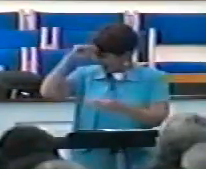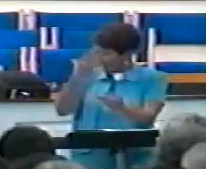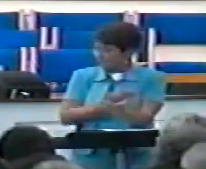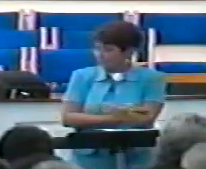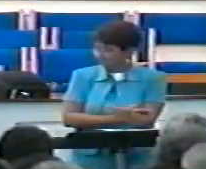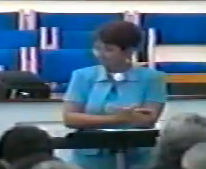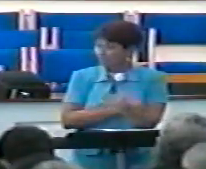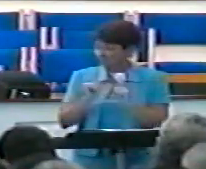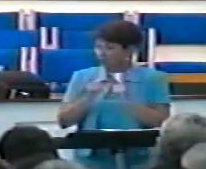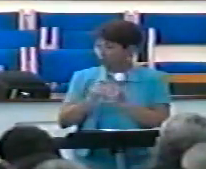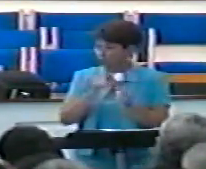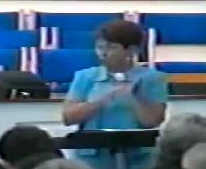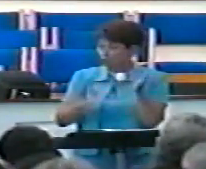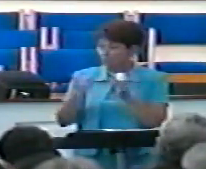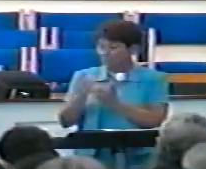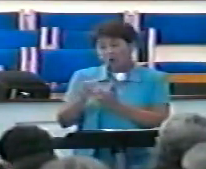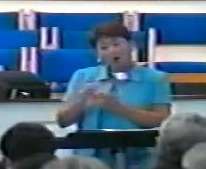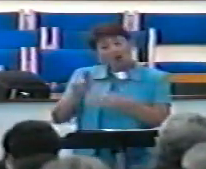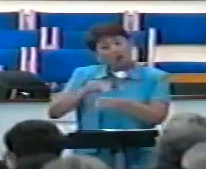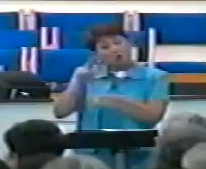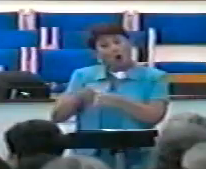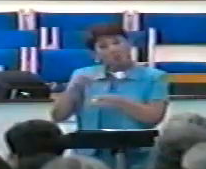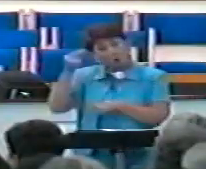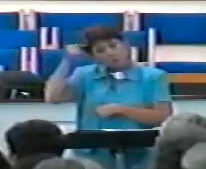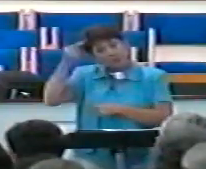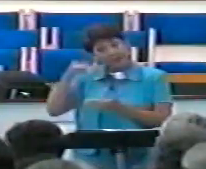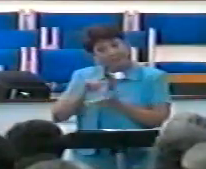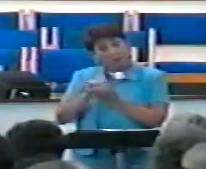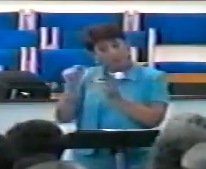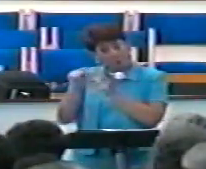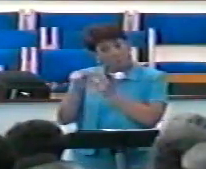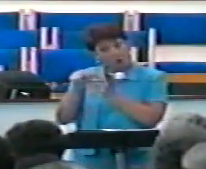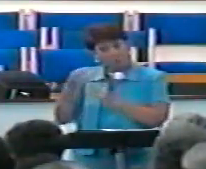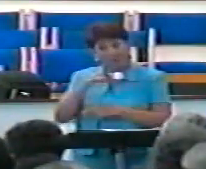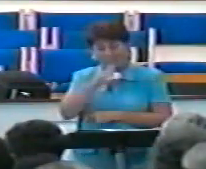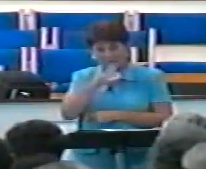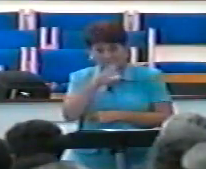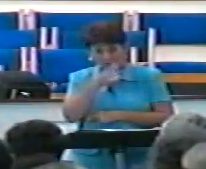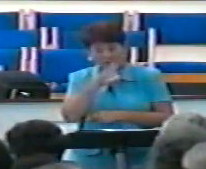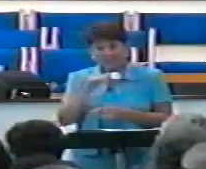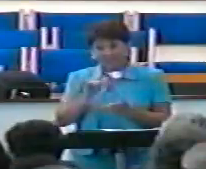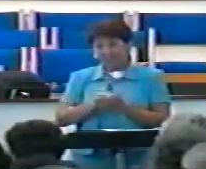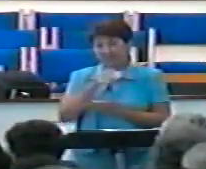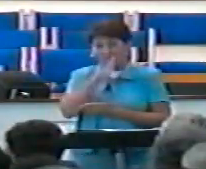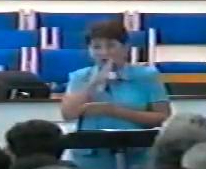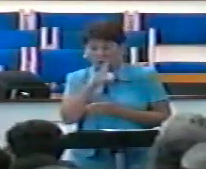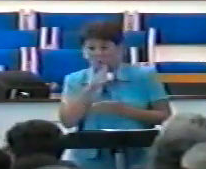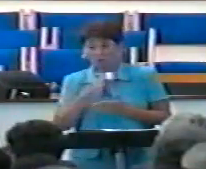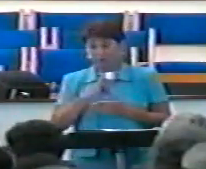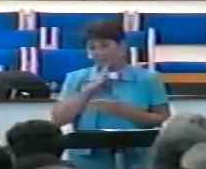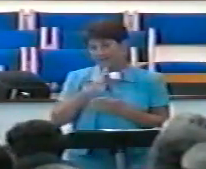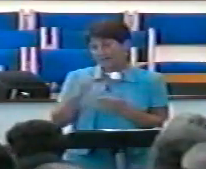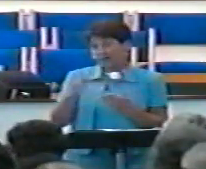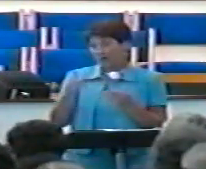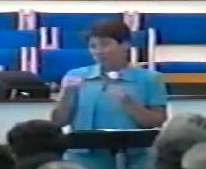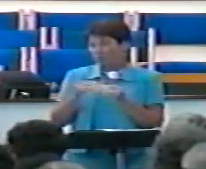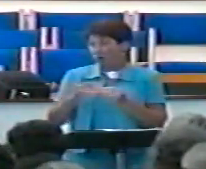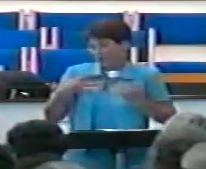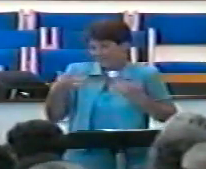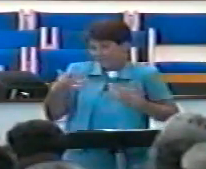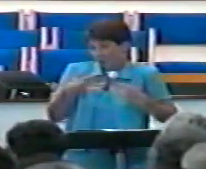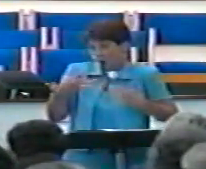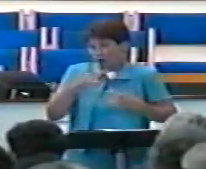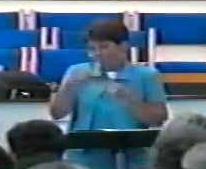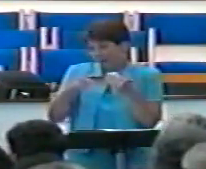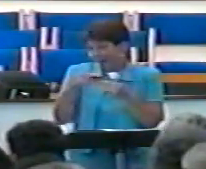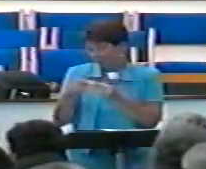that those would be the words of a mother. You'd normally think that the mother would be more concerned about the son than would be the father. But